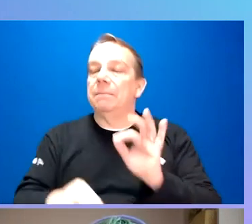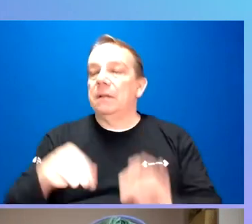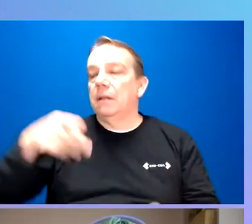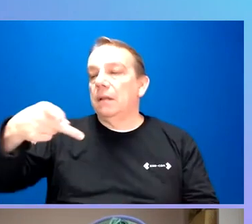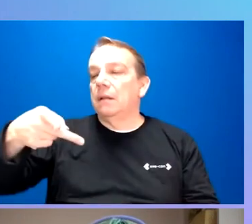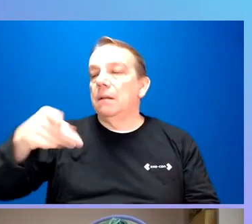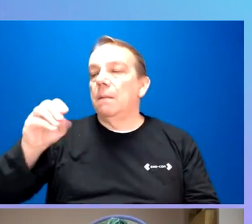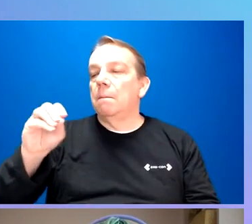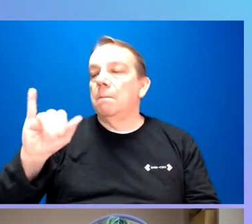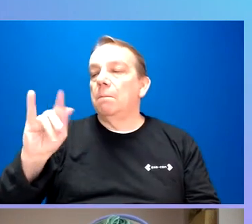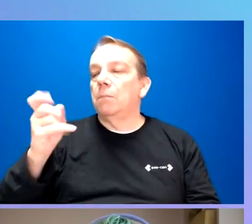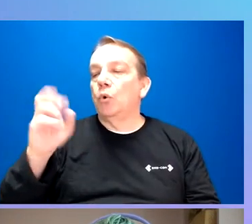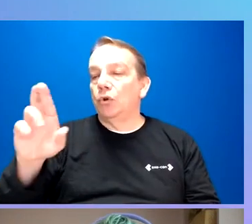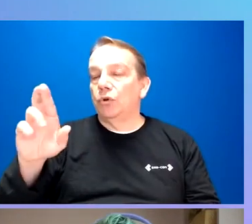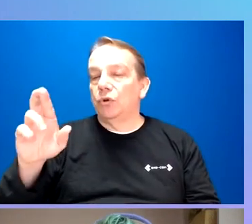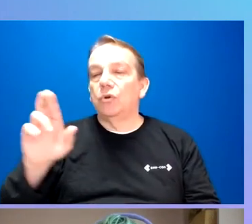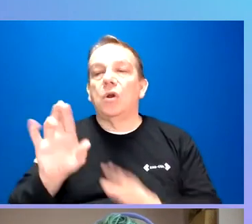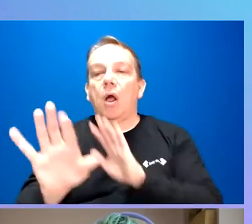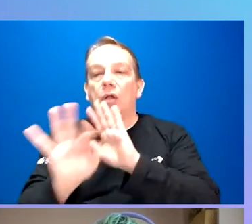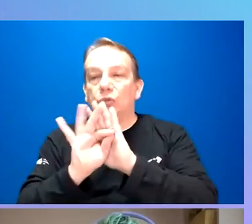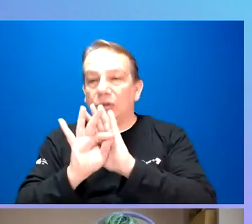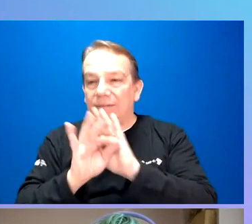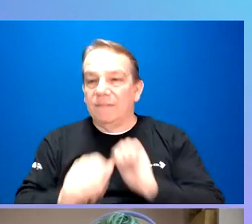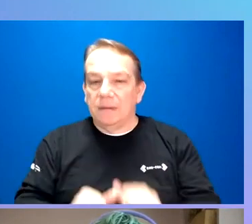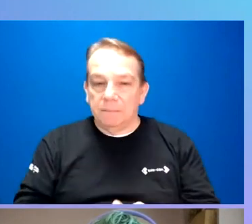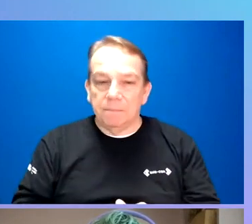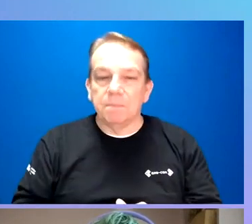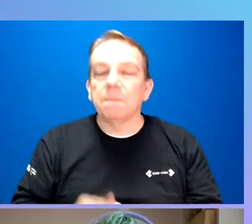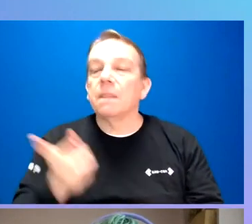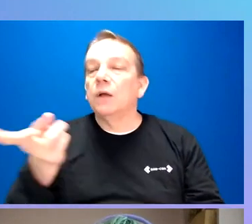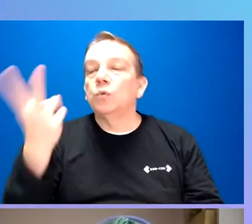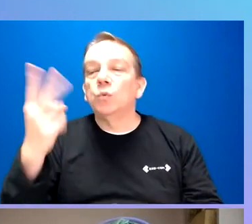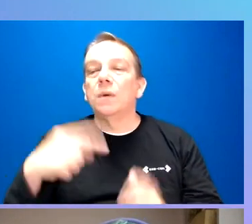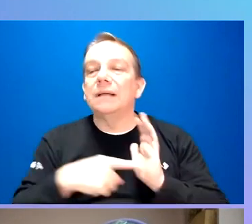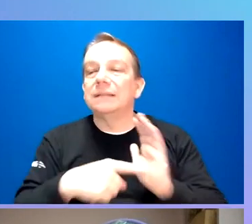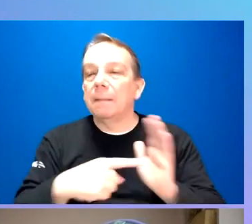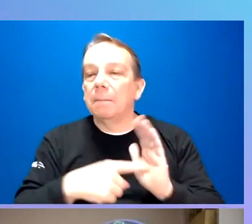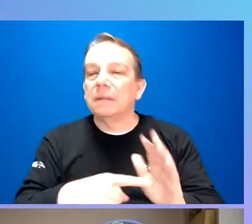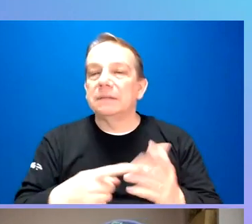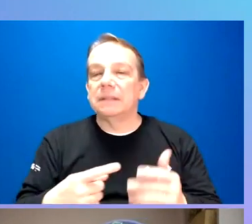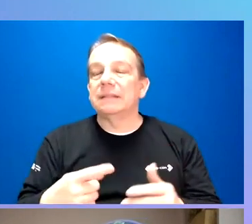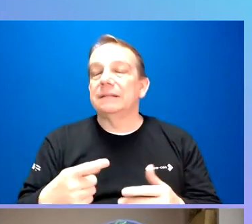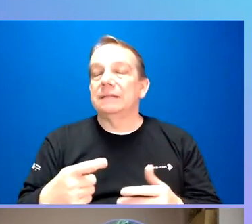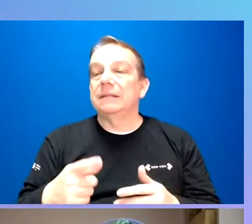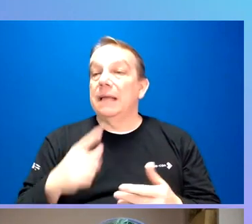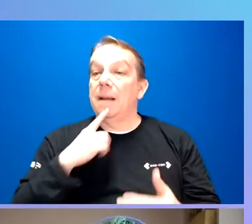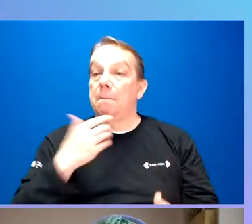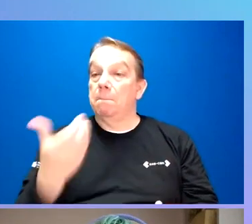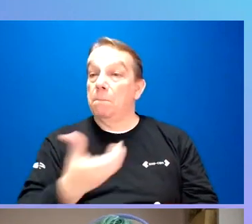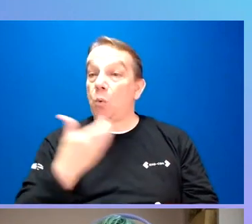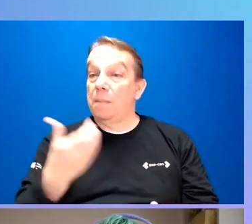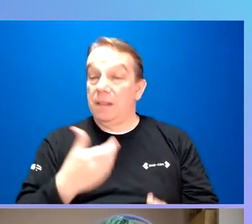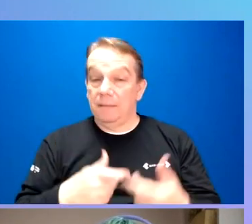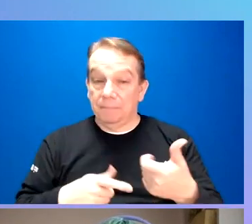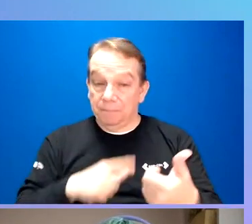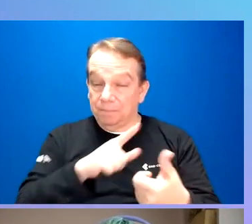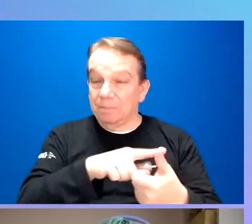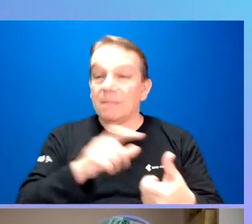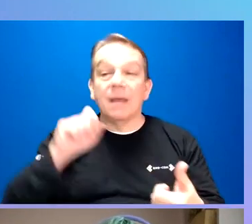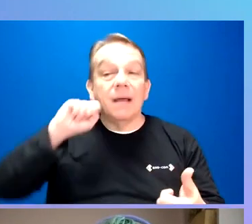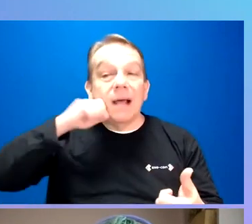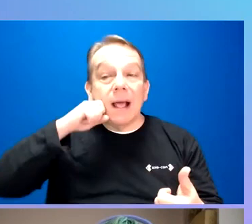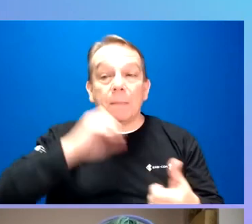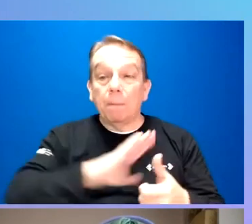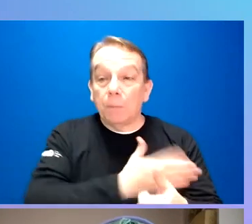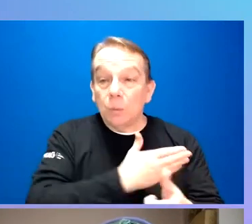alternative. Two examples that I like to think of in mobile applications is Apple Music and Spotify.